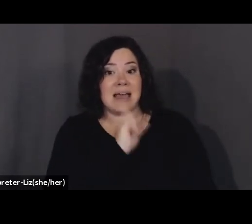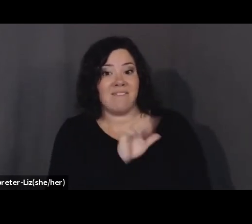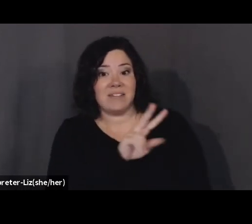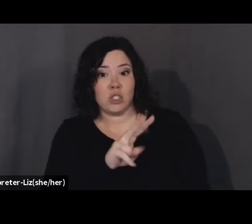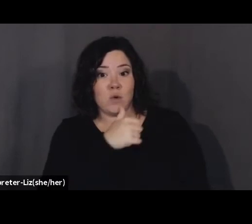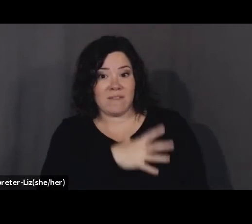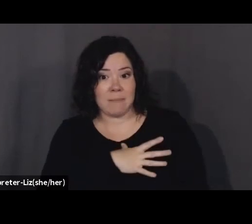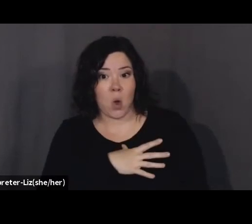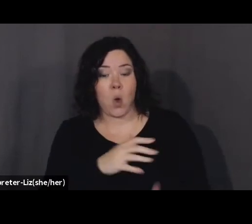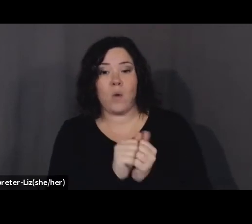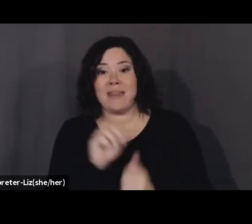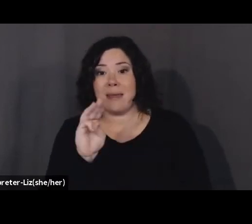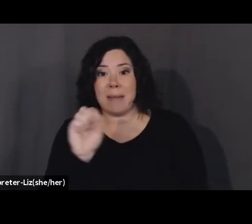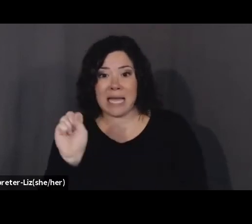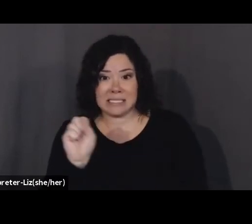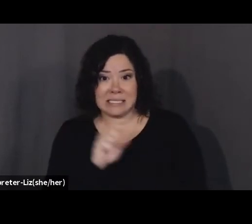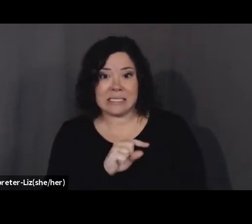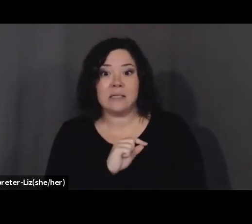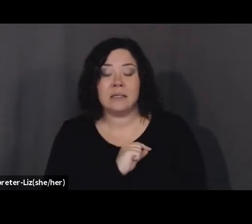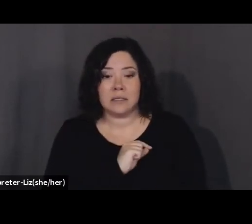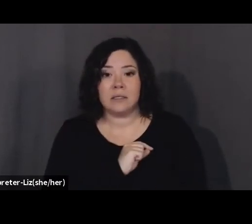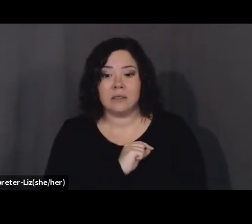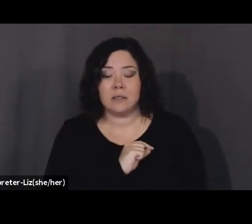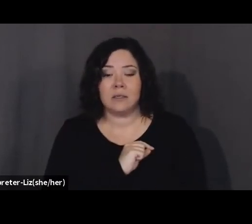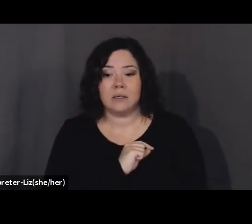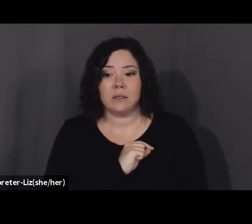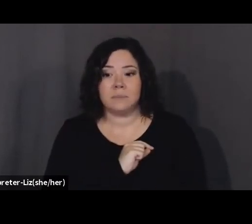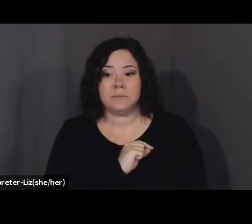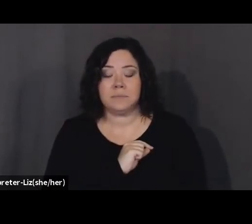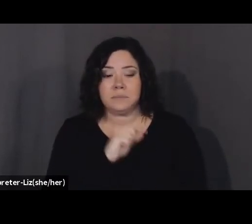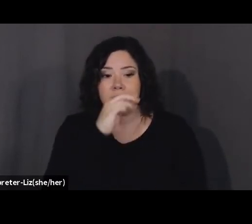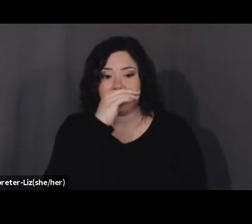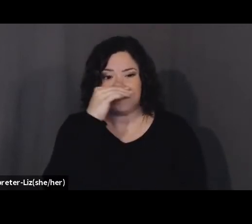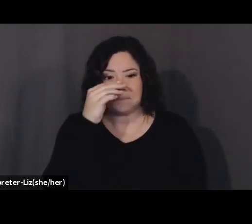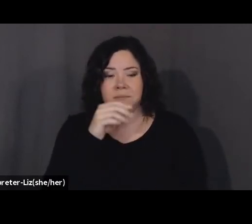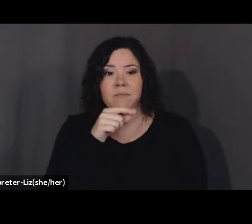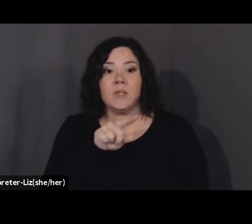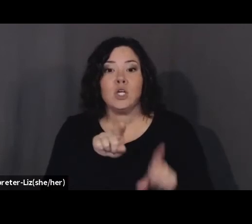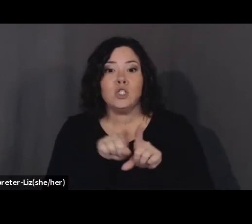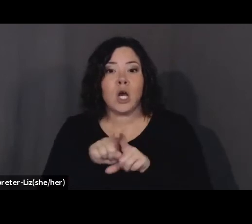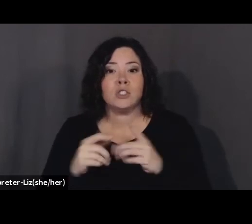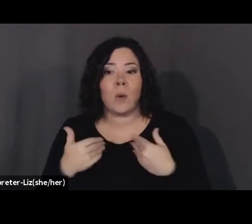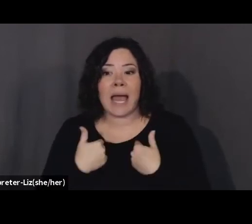multiple sclerosis. And she also had a